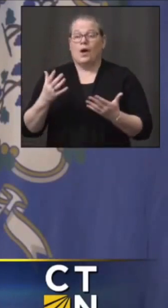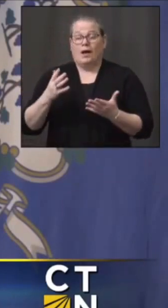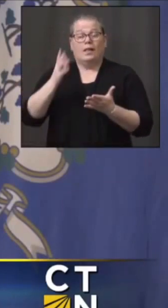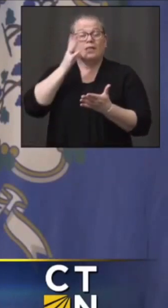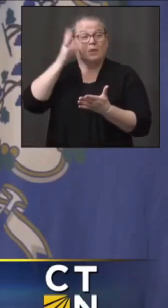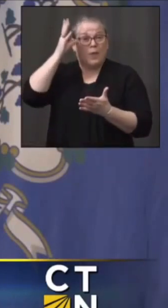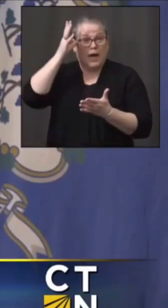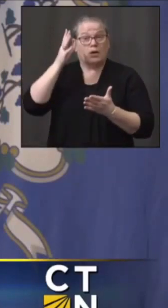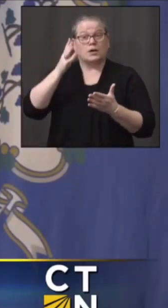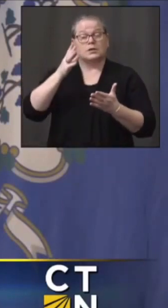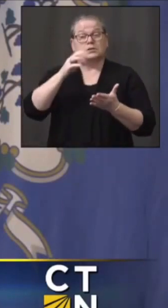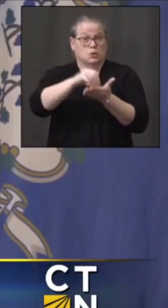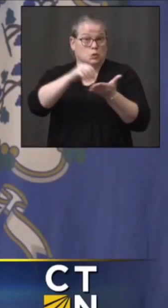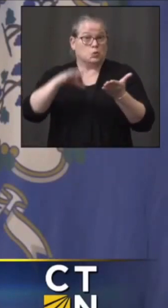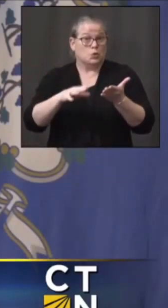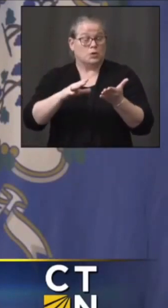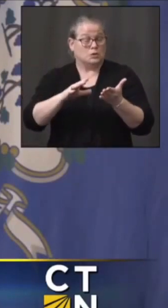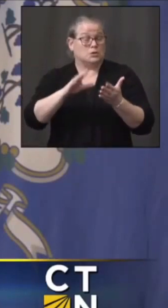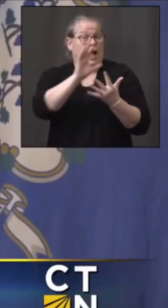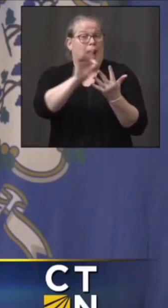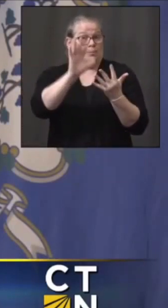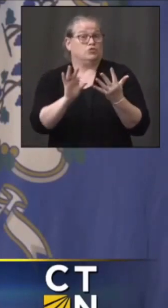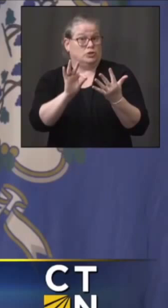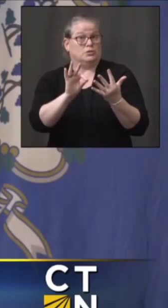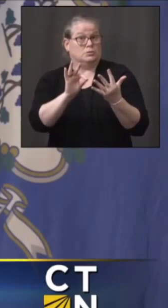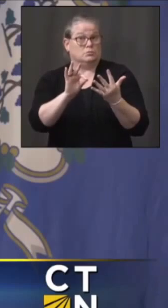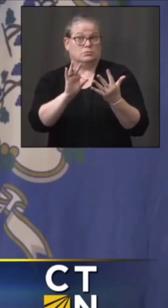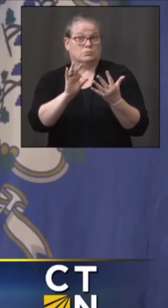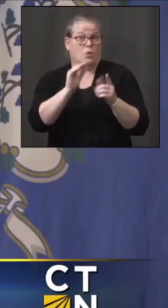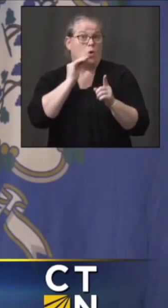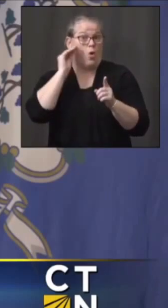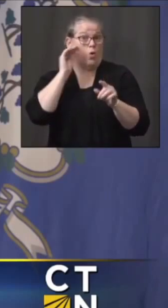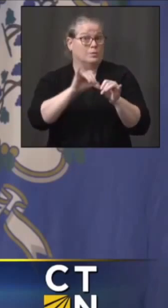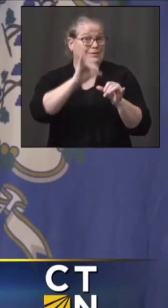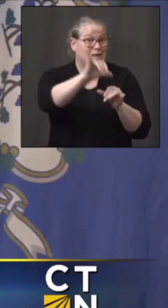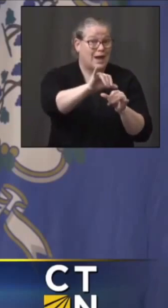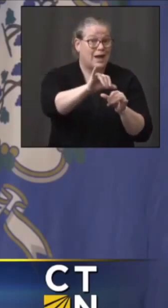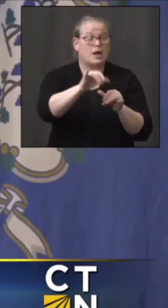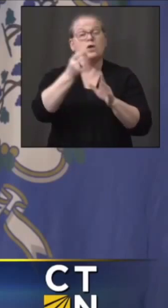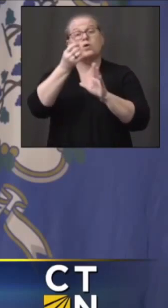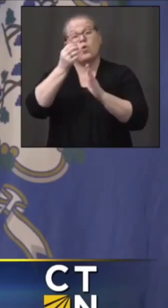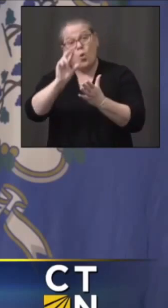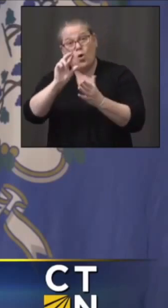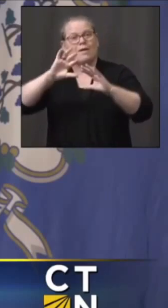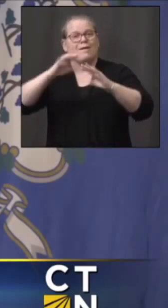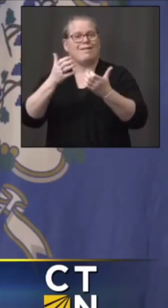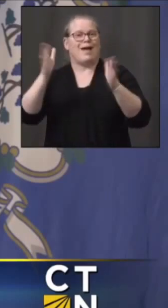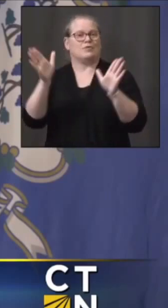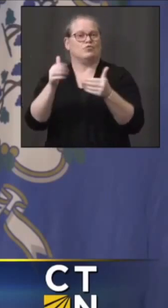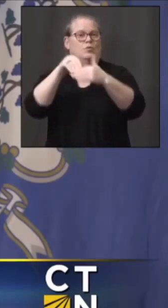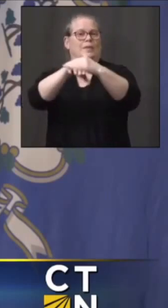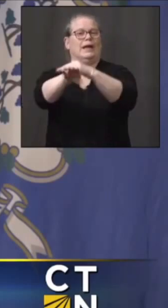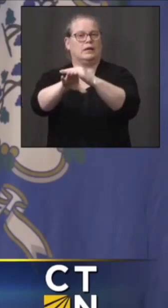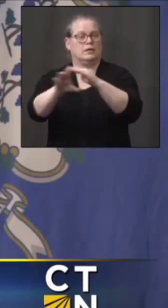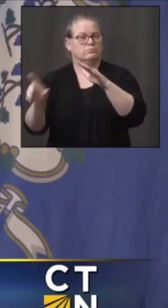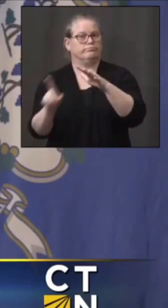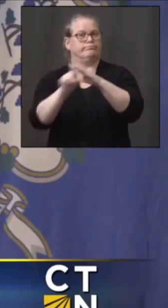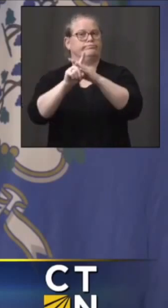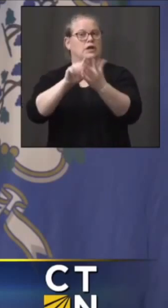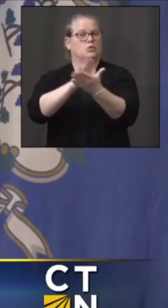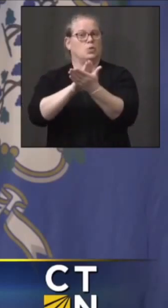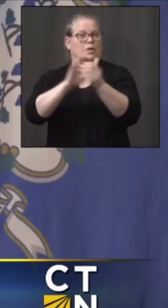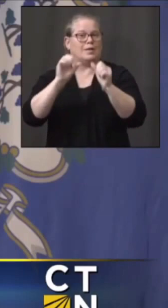or hopefully a classroom option, because there's nothing like in-person education, especially now, especially given all